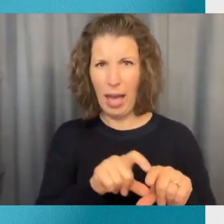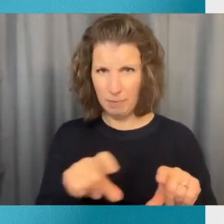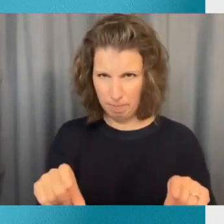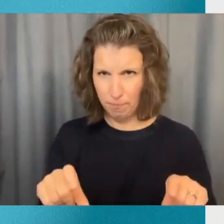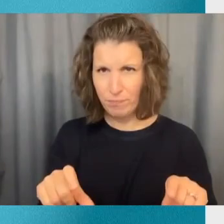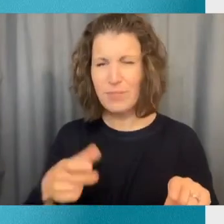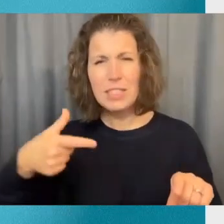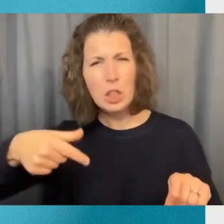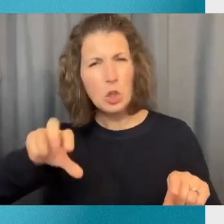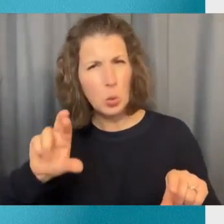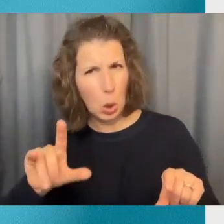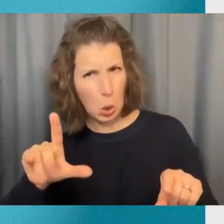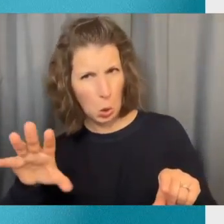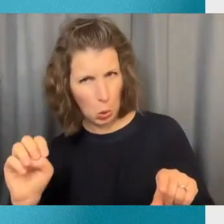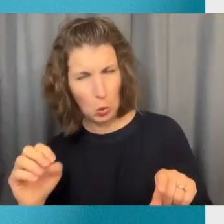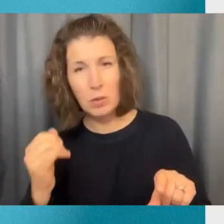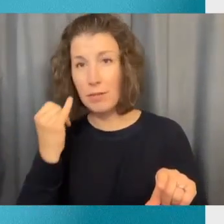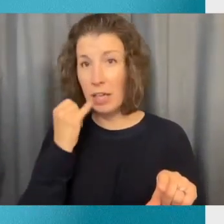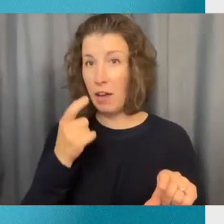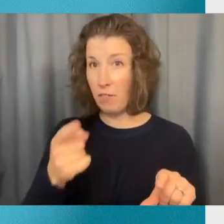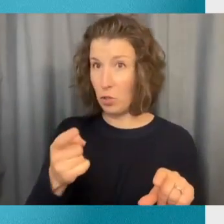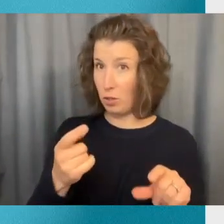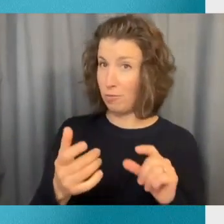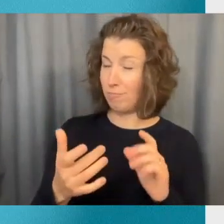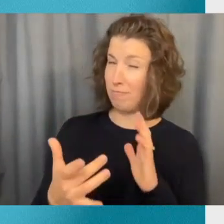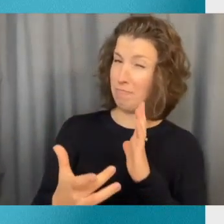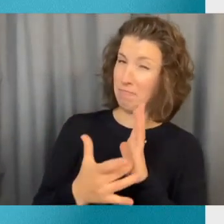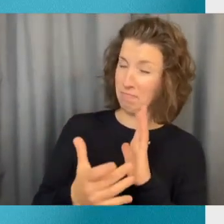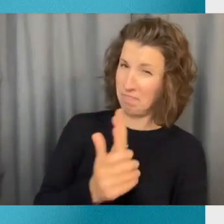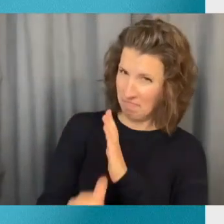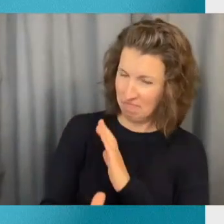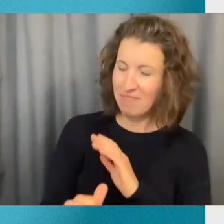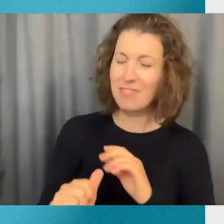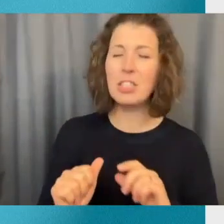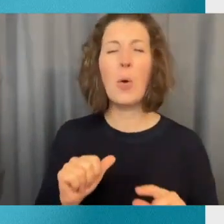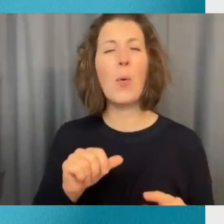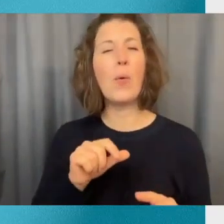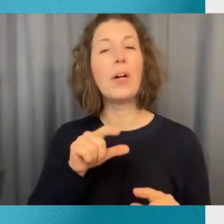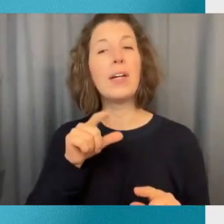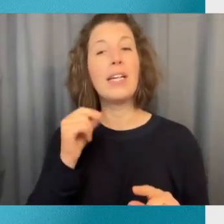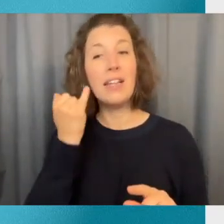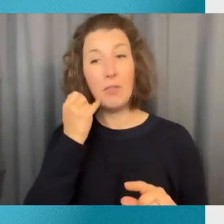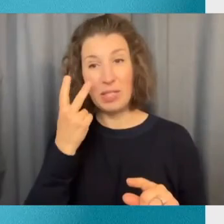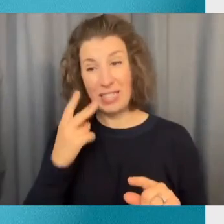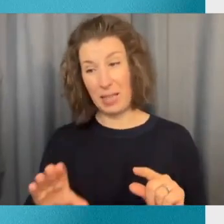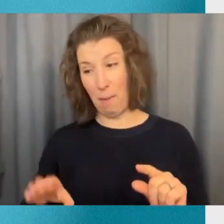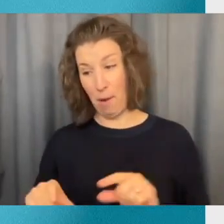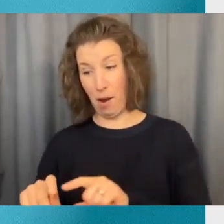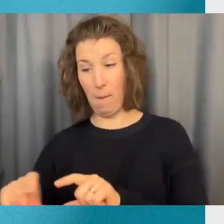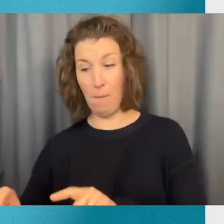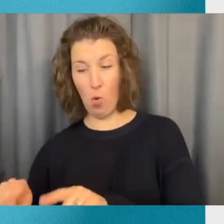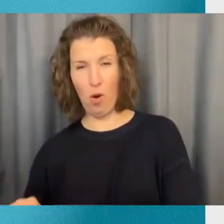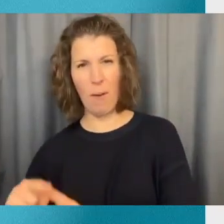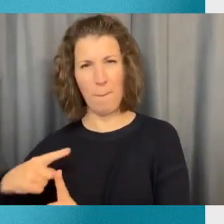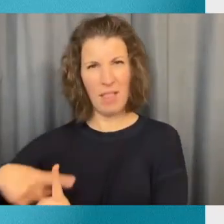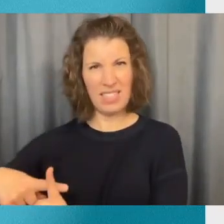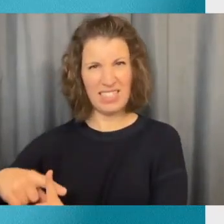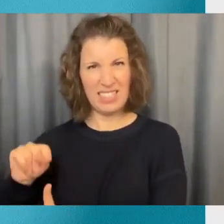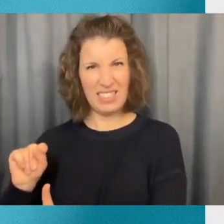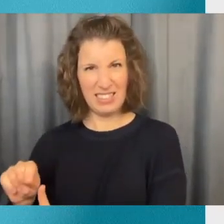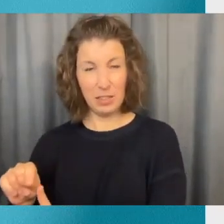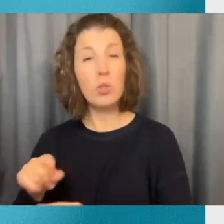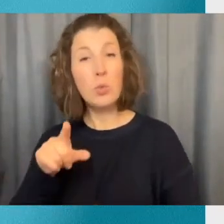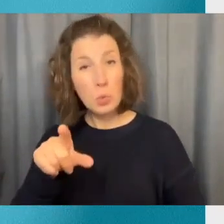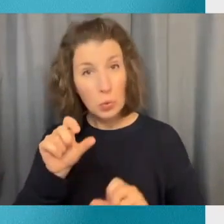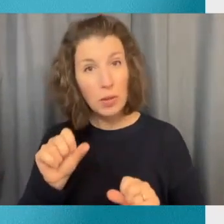code if you are good with doing those. But it's a Padlet. And basically, if you see in the bottom corner there, that little plus sign, you can,